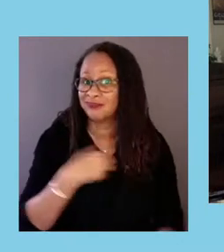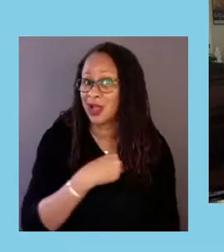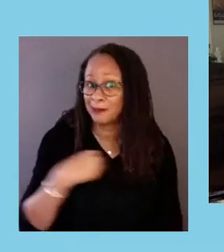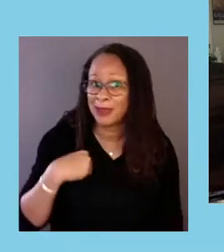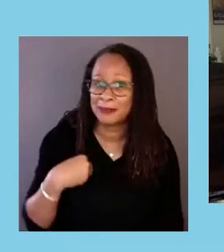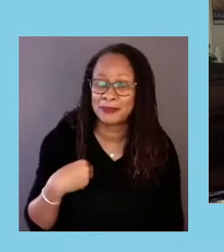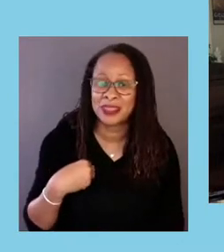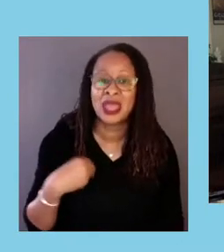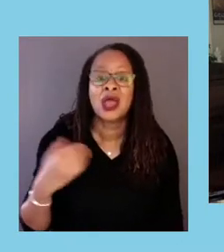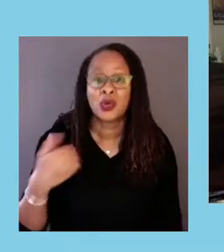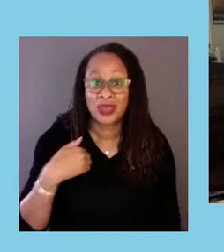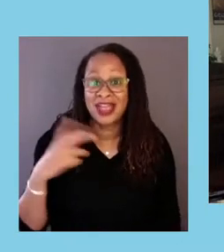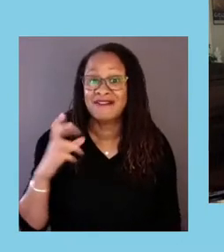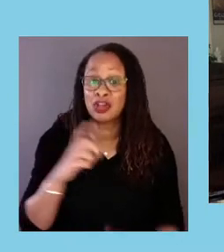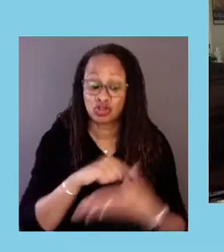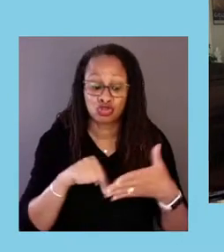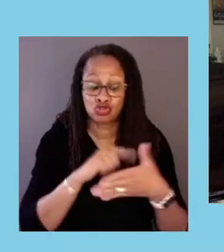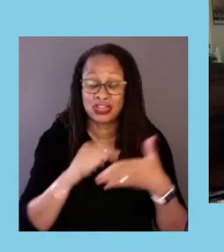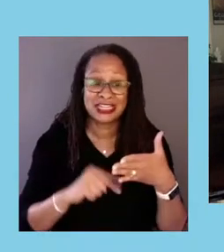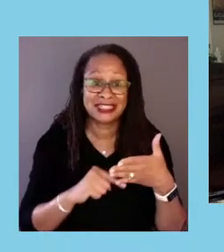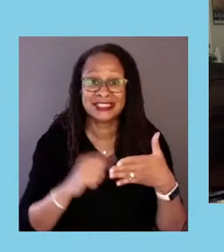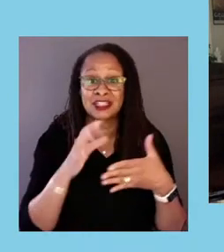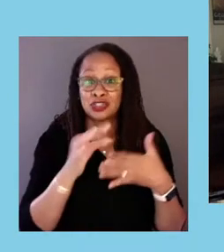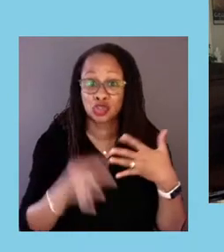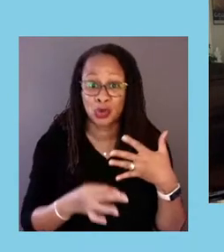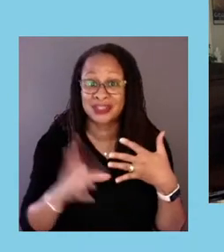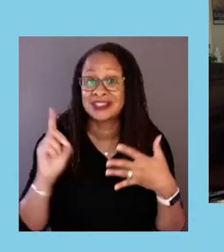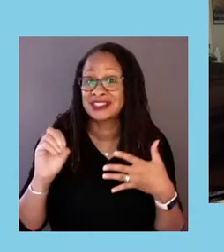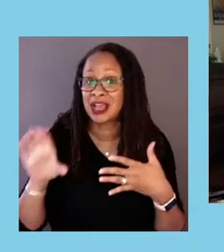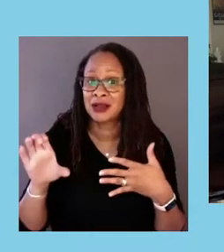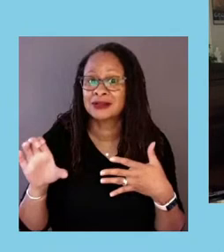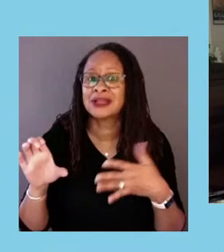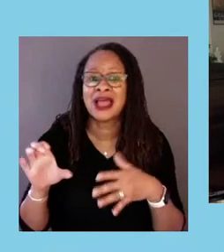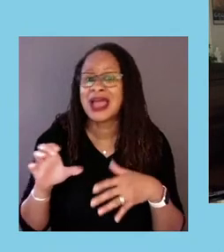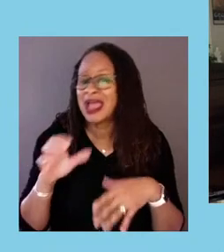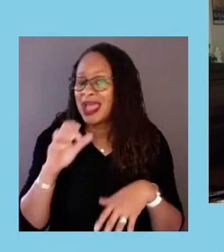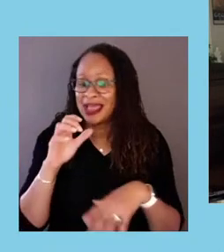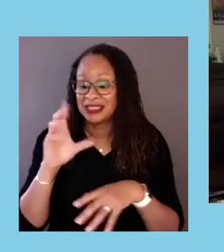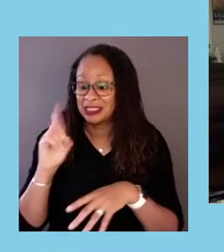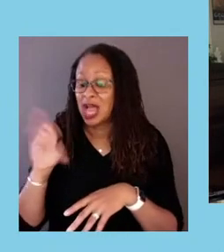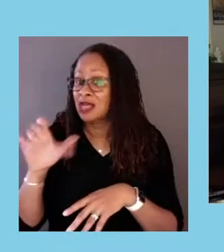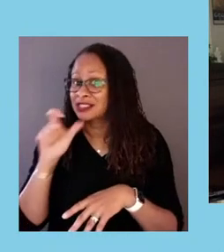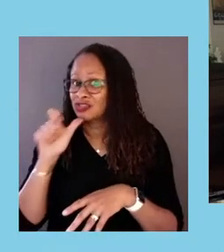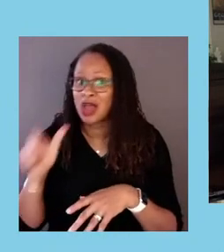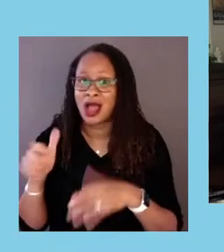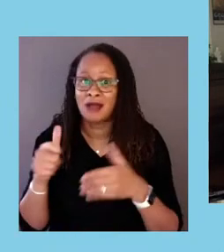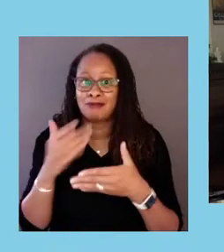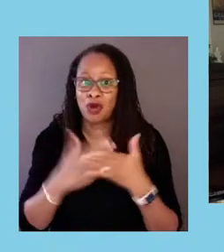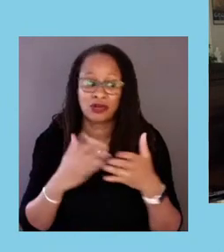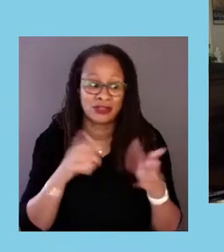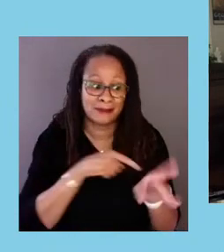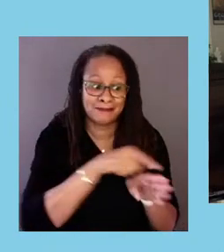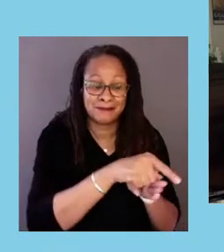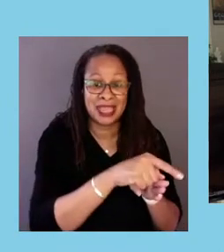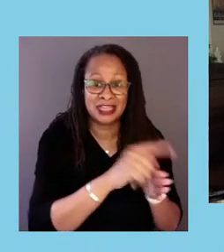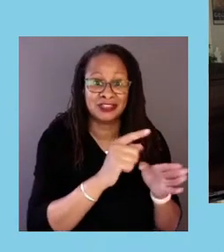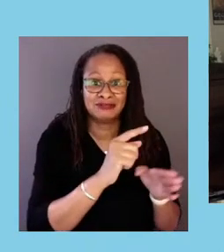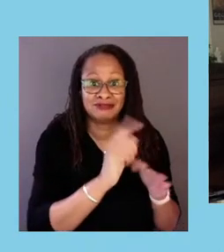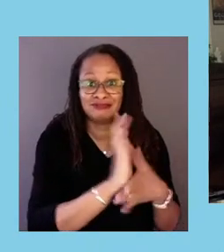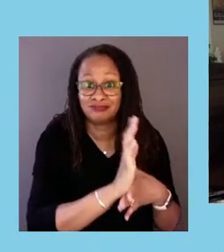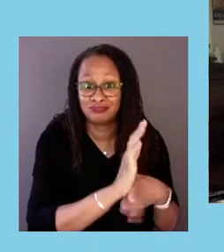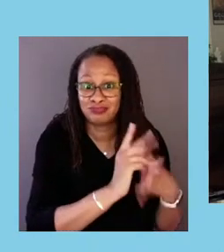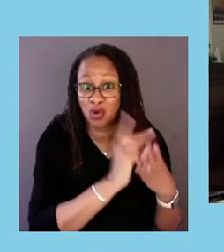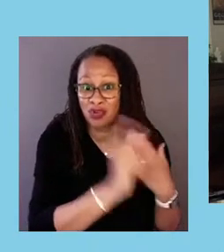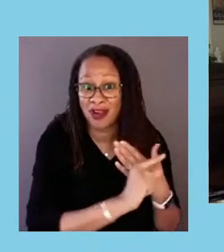Documentary Awards, and they're not a part, the documentaries are not part of our main show anymore. It's its own separate thing. And now I feel like the public